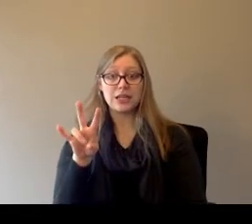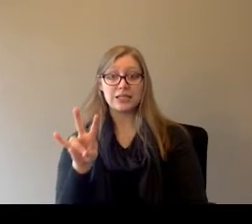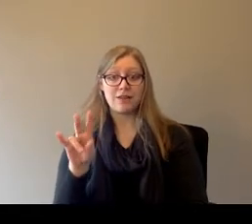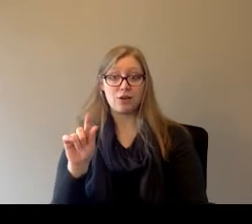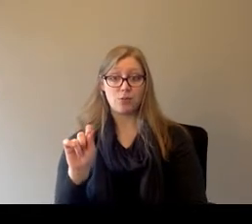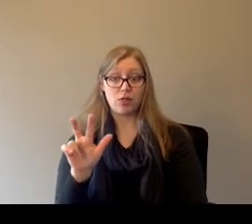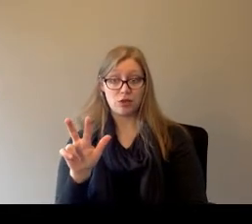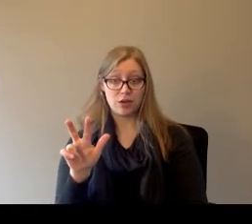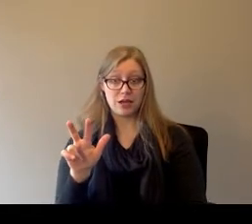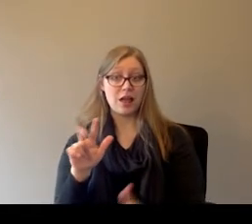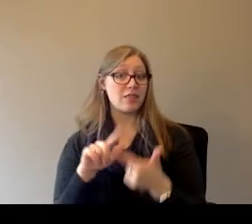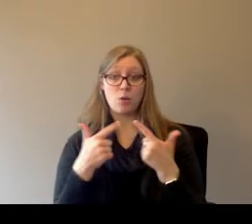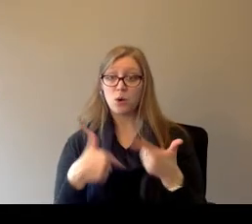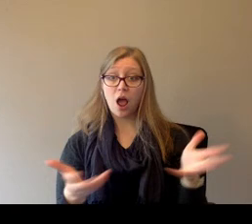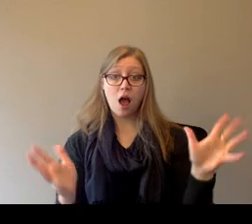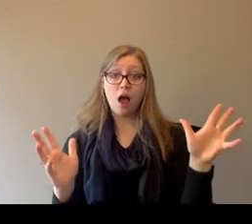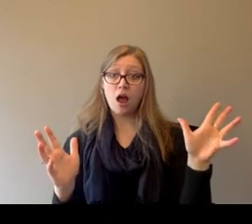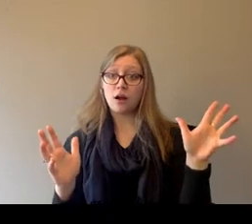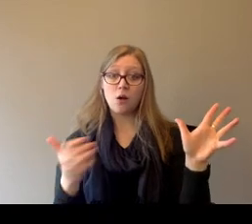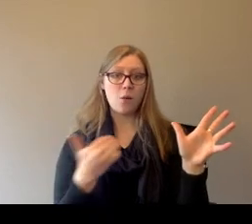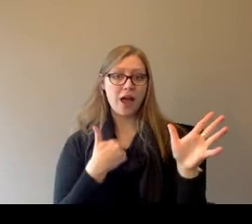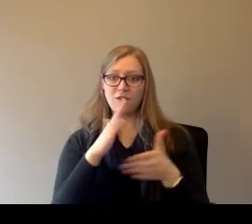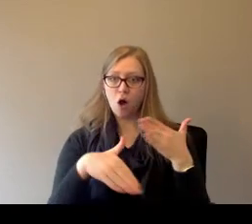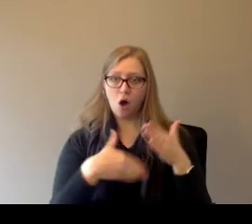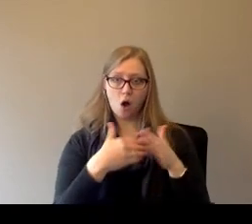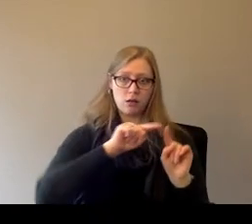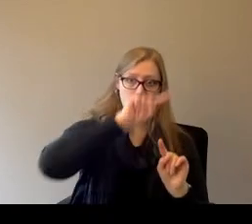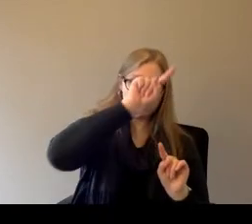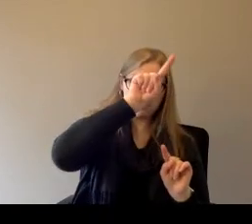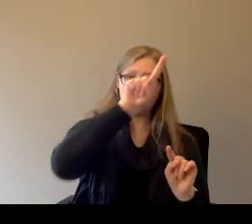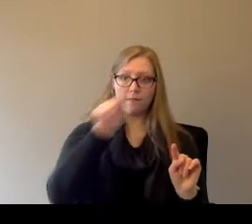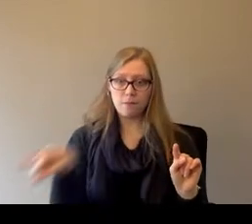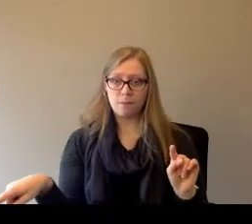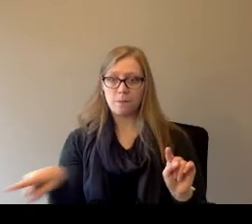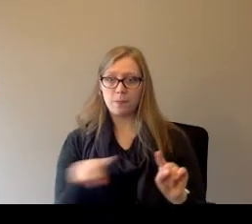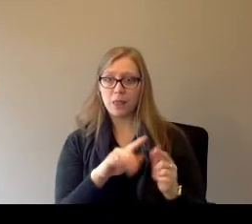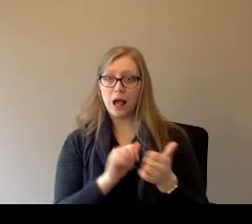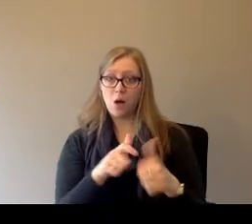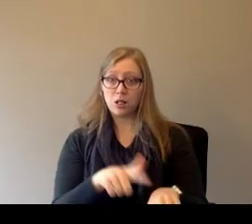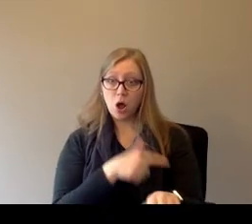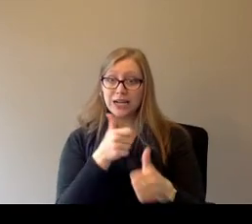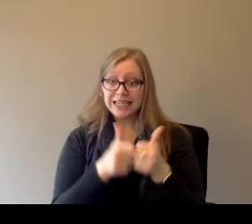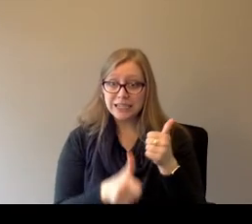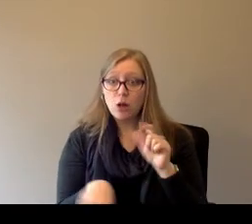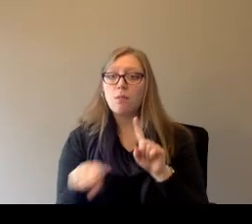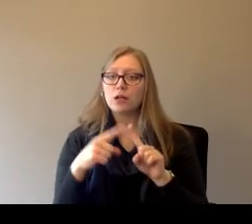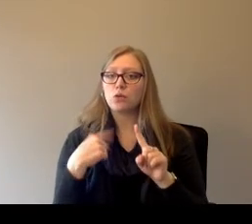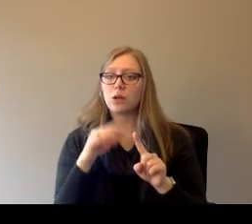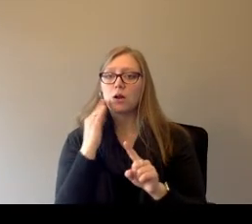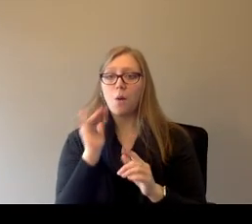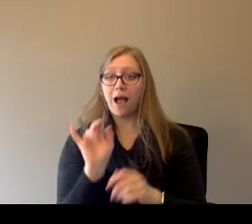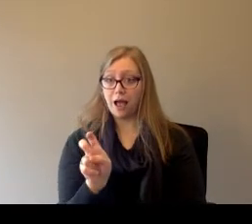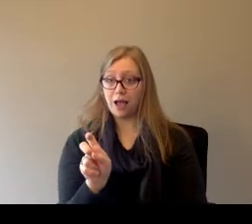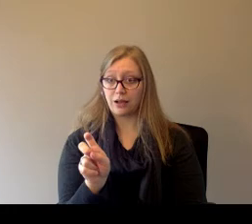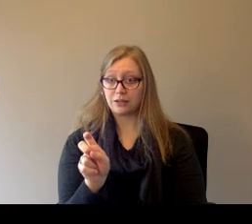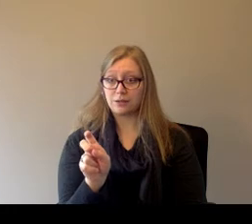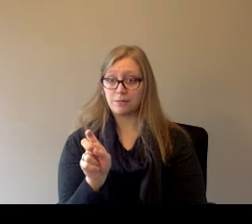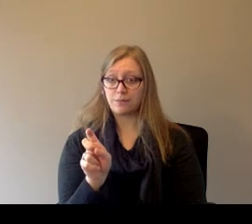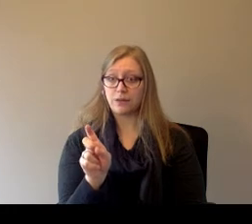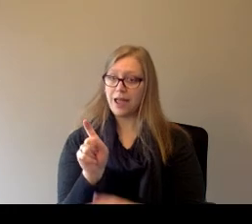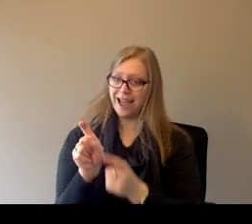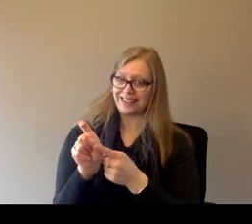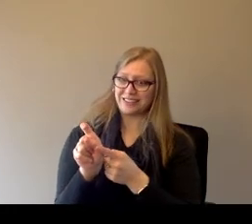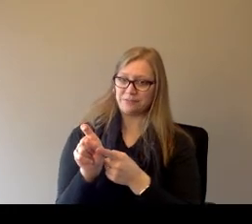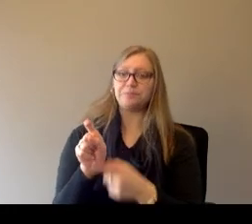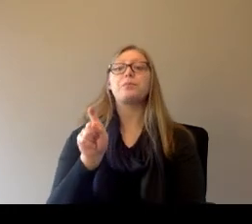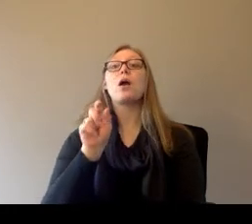it. We have all three sides of the triangle, the lengths, and we knew what x is. Okay, the last